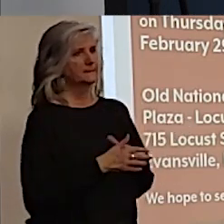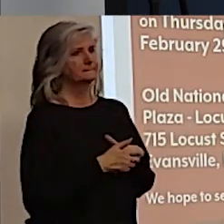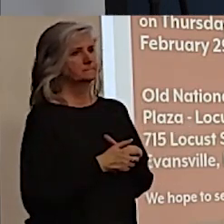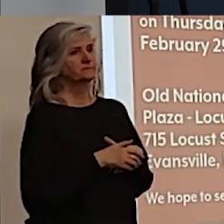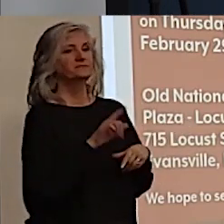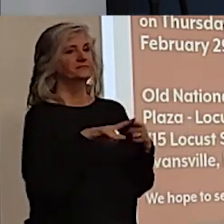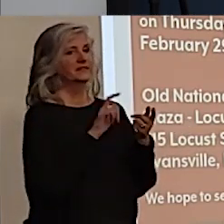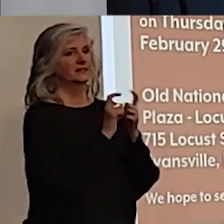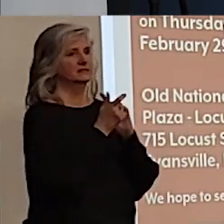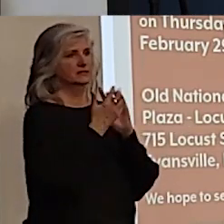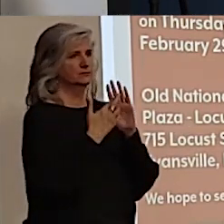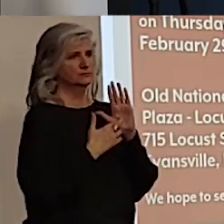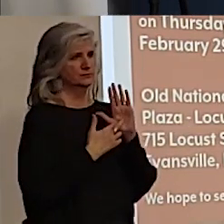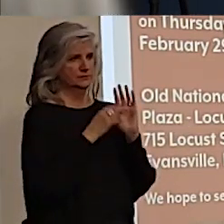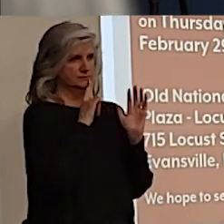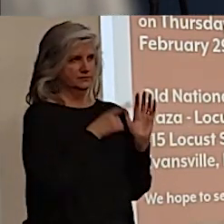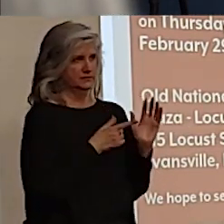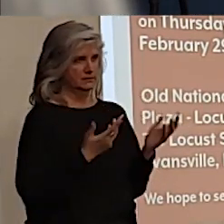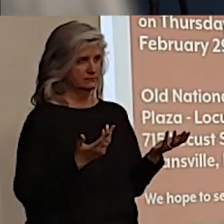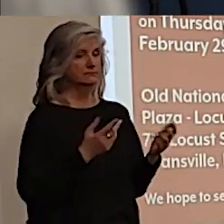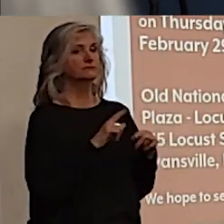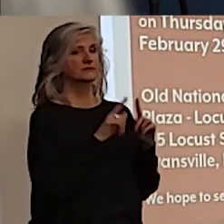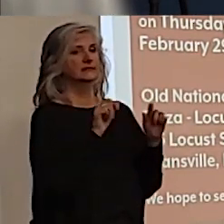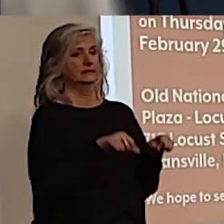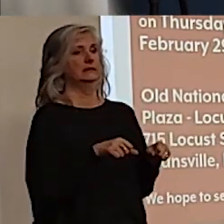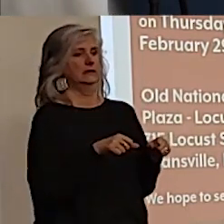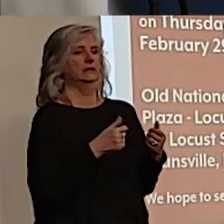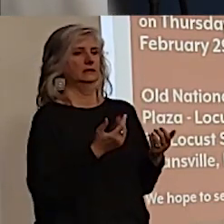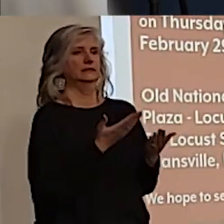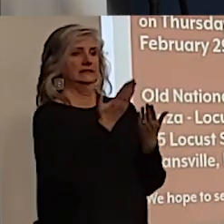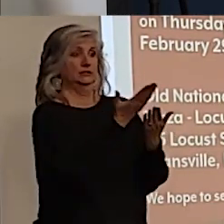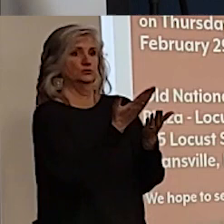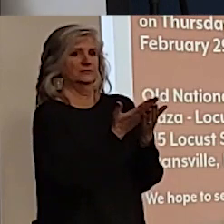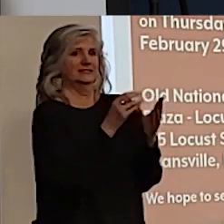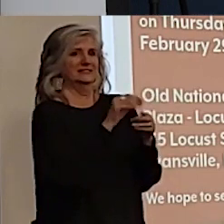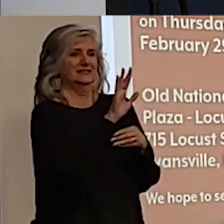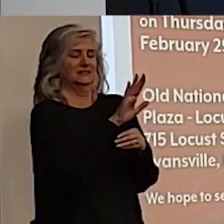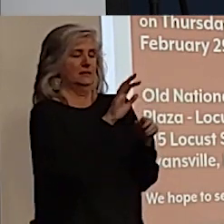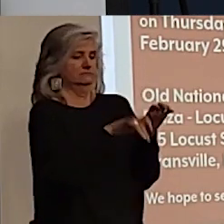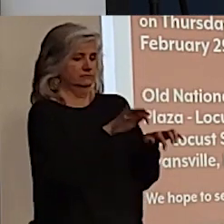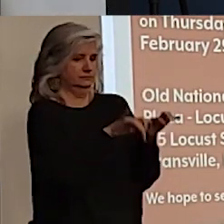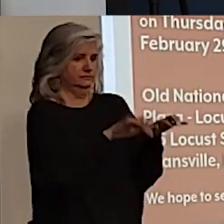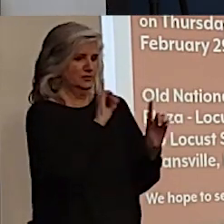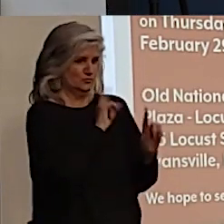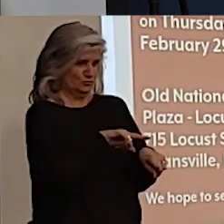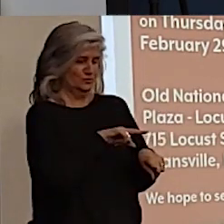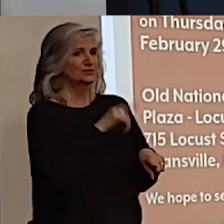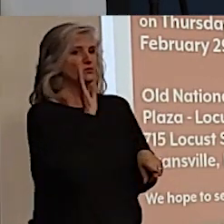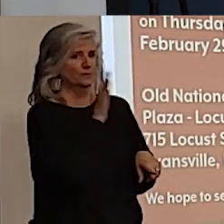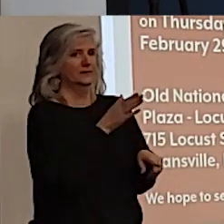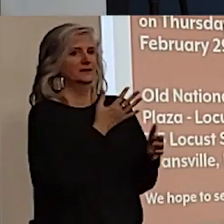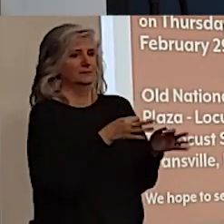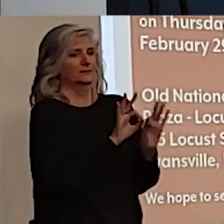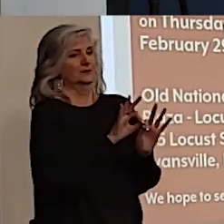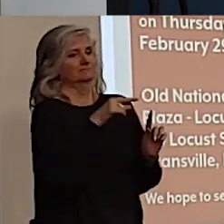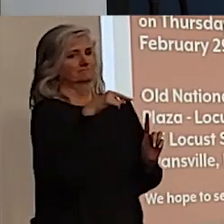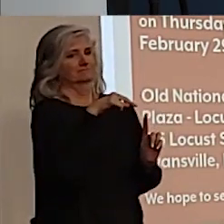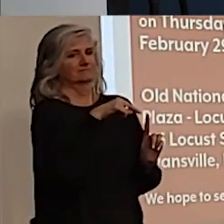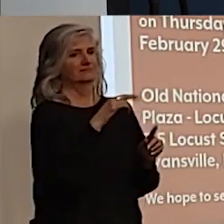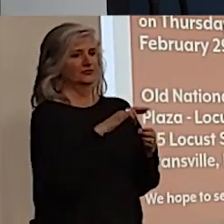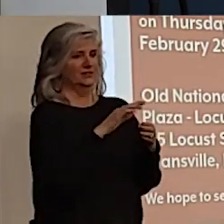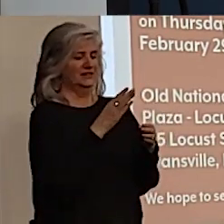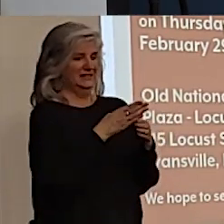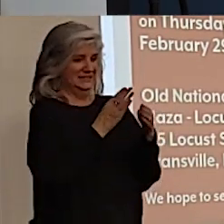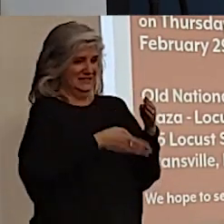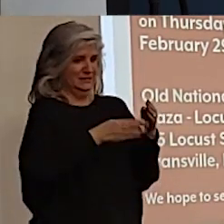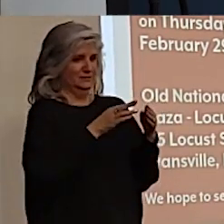They can't change the rules necessarily, but they can issue things in their orders that will matter materially in the context of what the end result